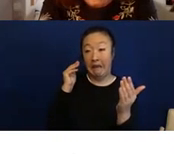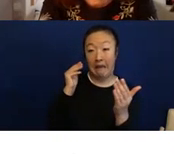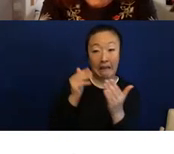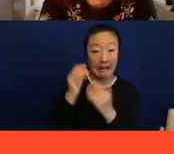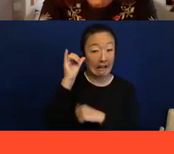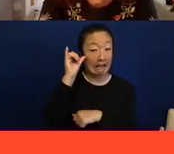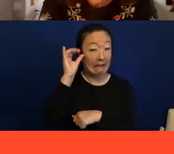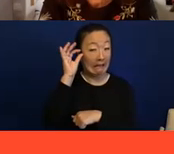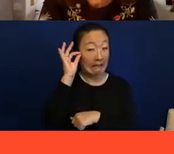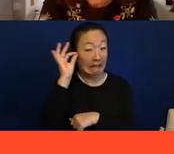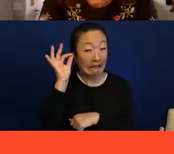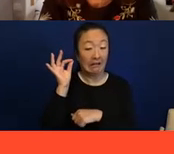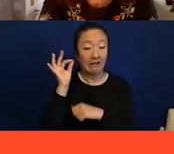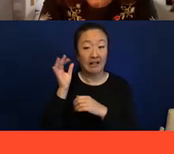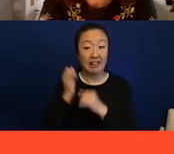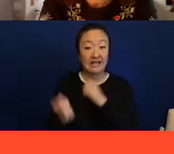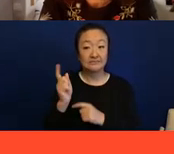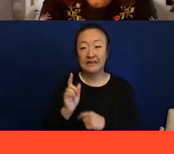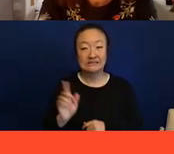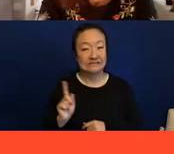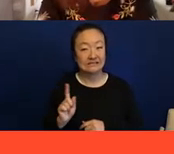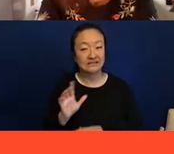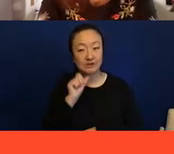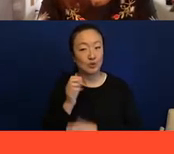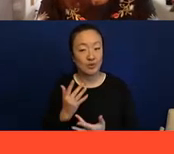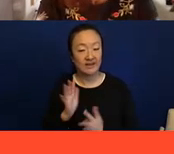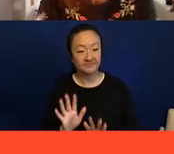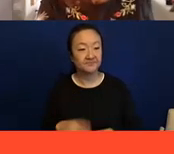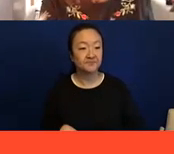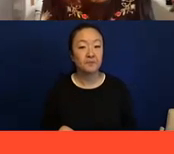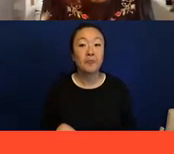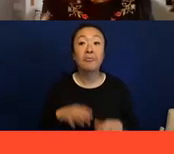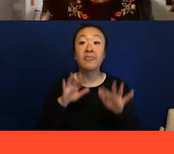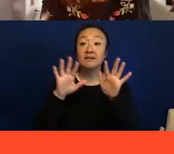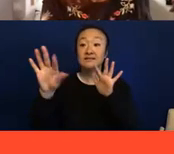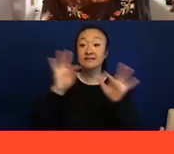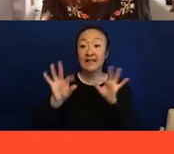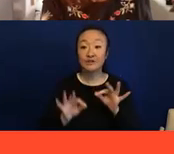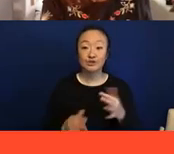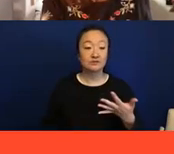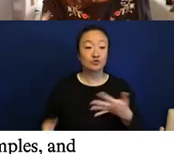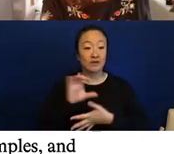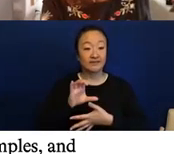Okay. All right. The selection criteria.